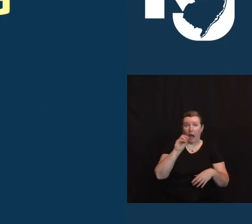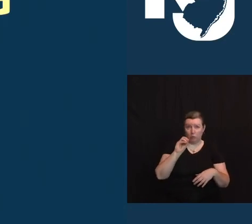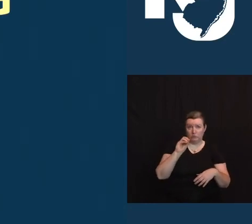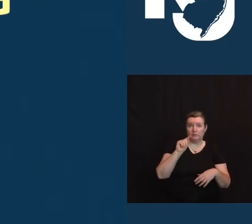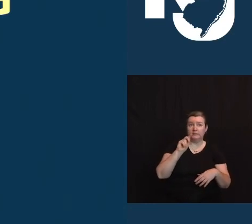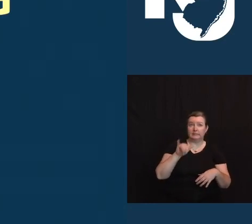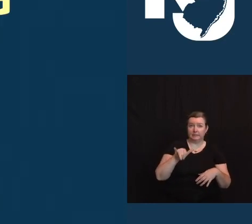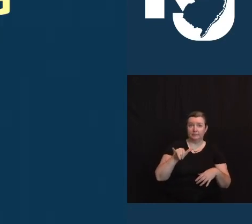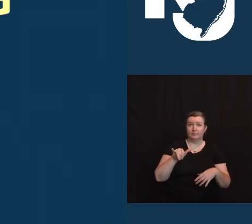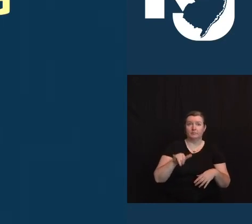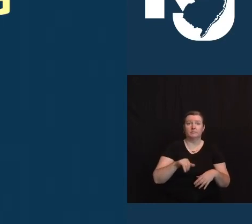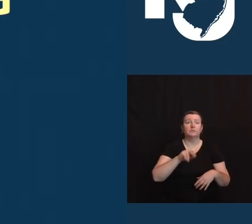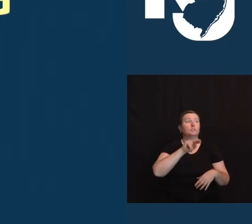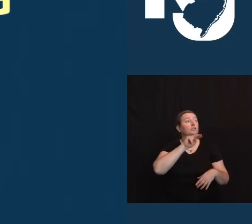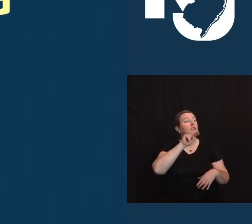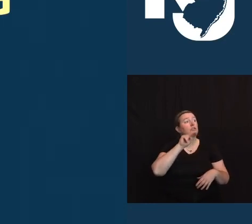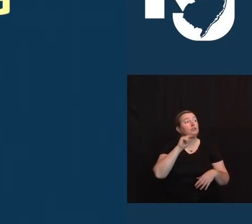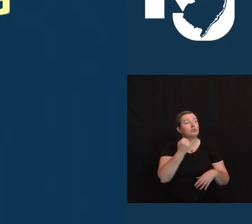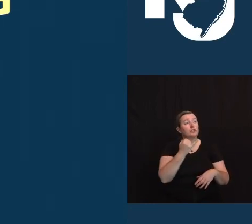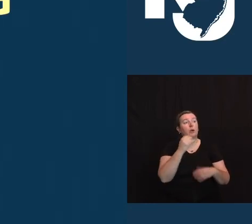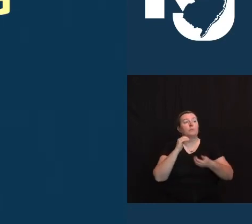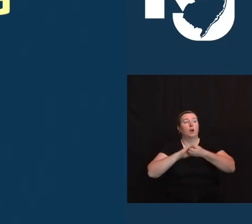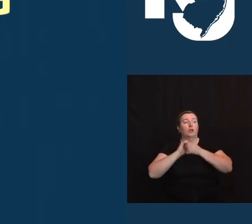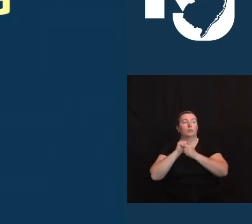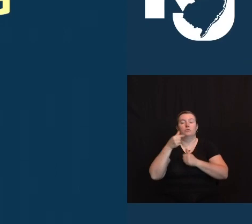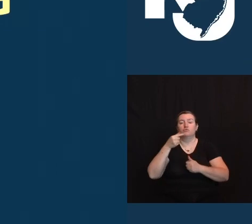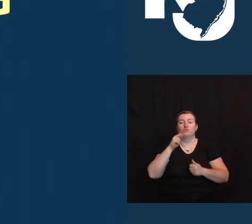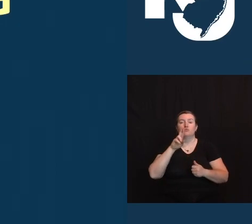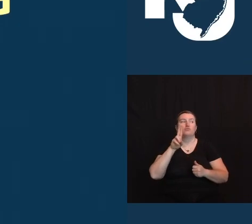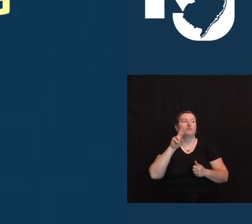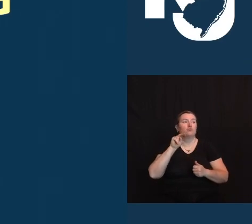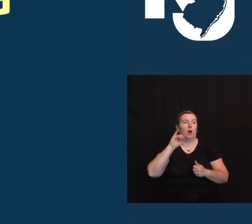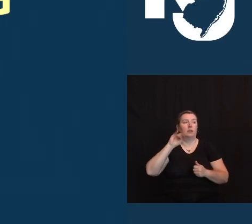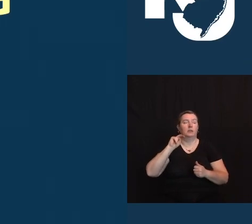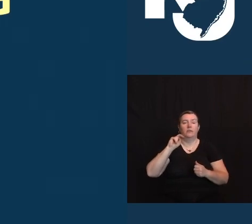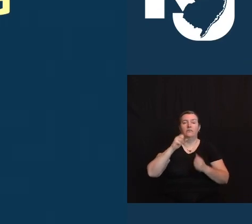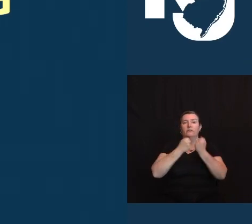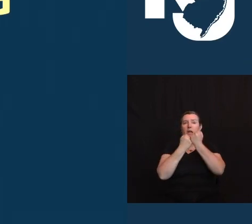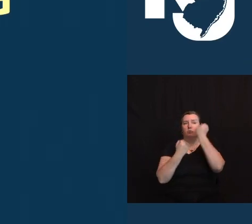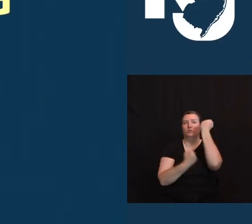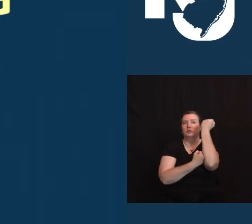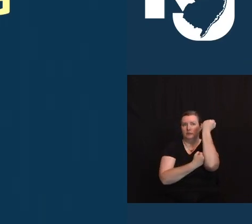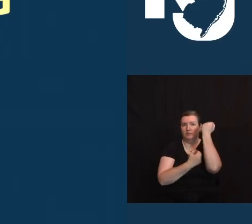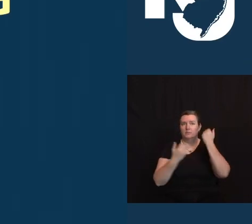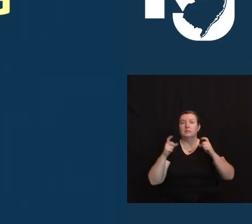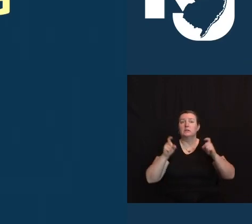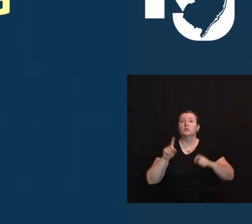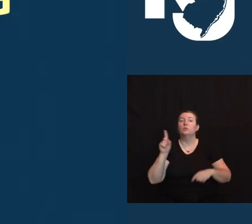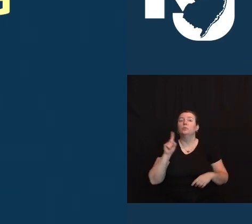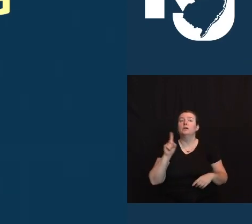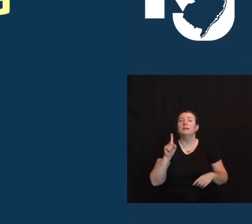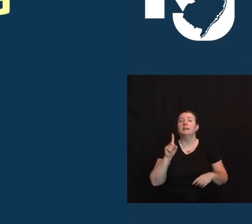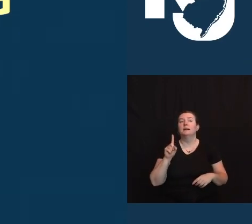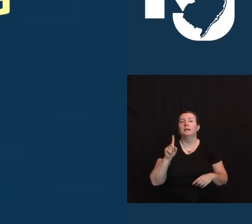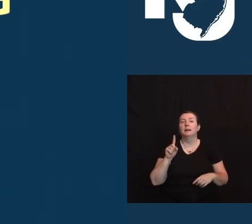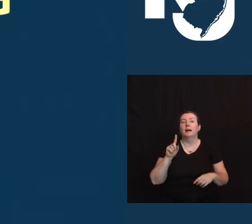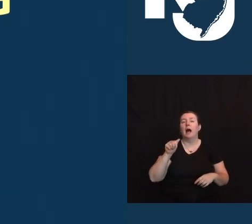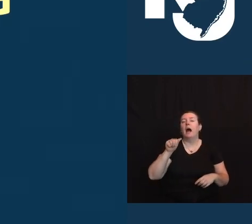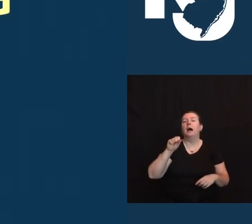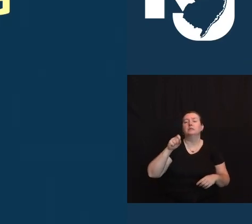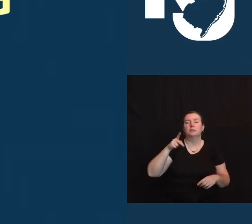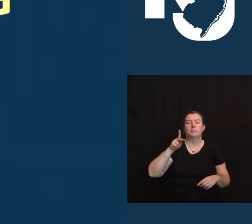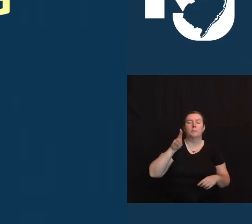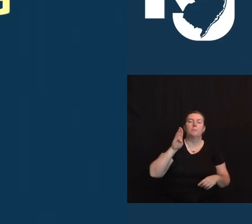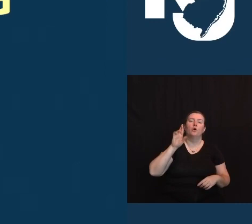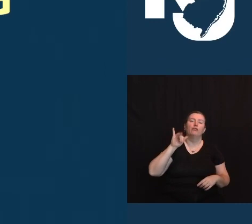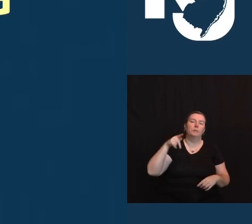Foundation to provide free coronavirus testing at locations in Asbury Park, Freehold Borough, Keensburg,